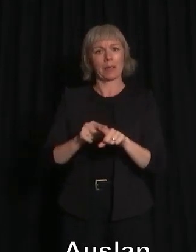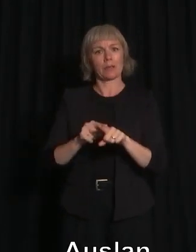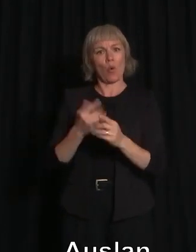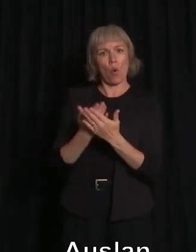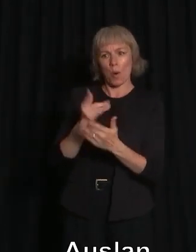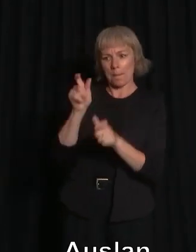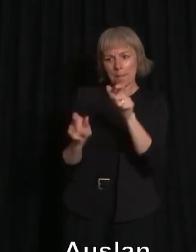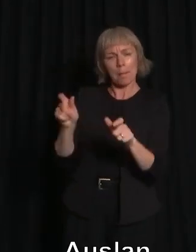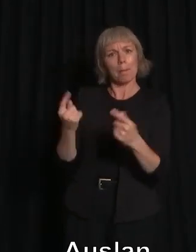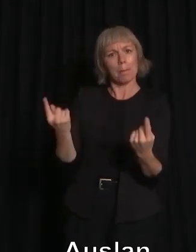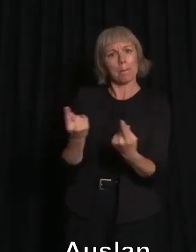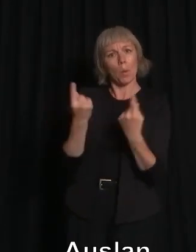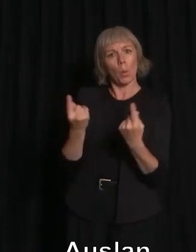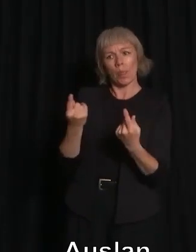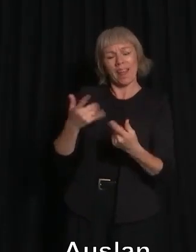For those